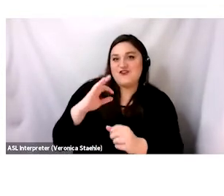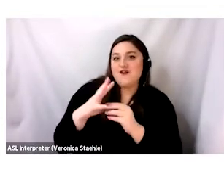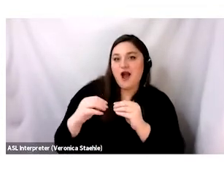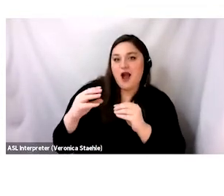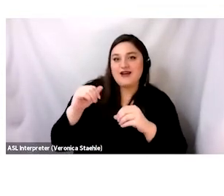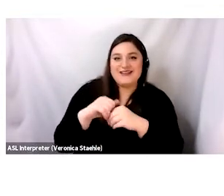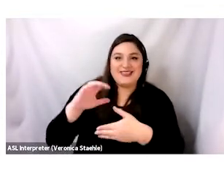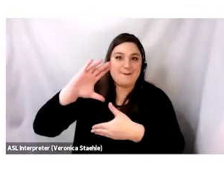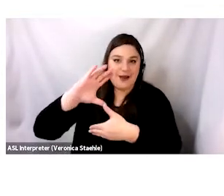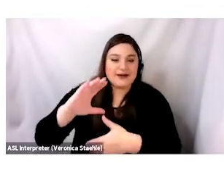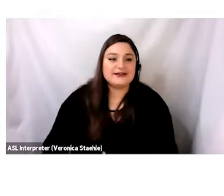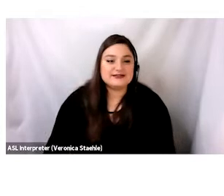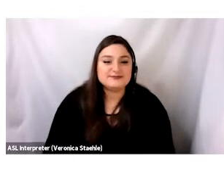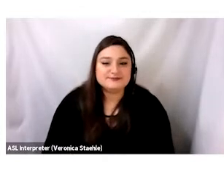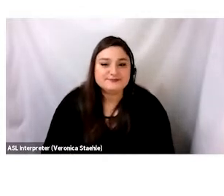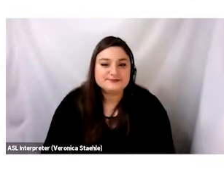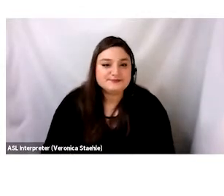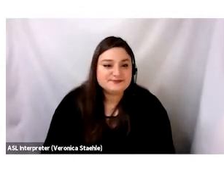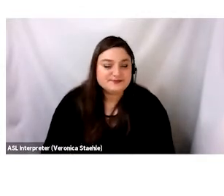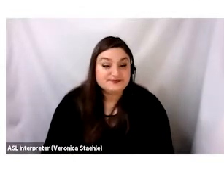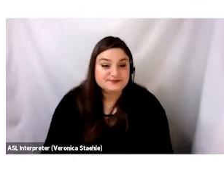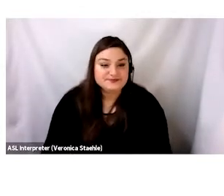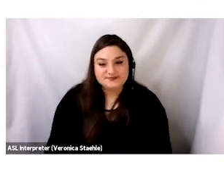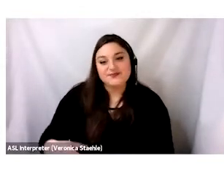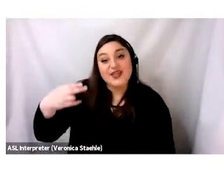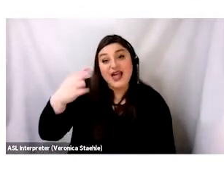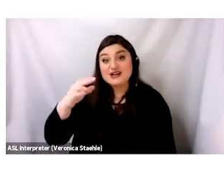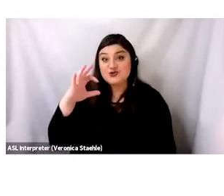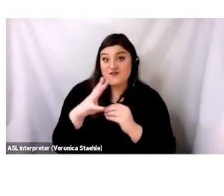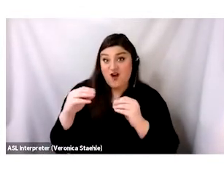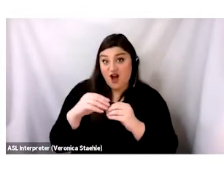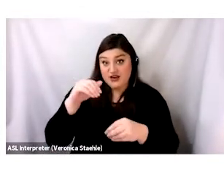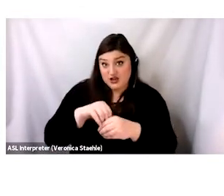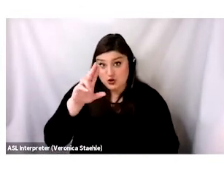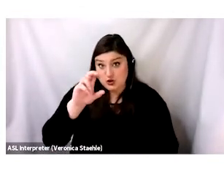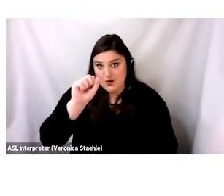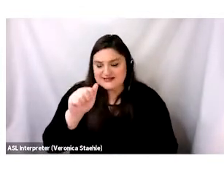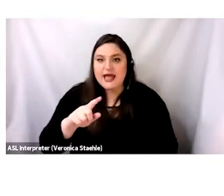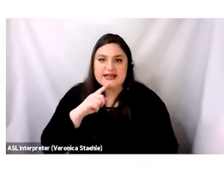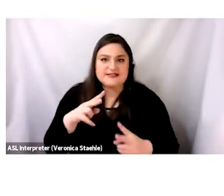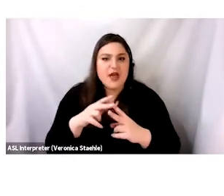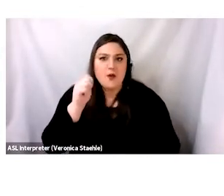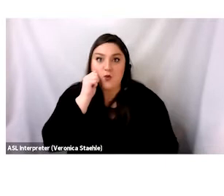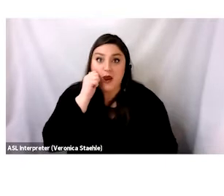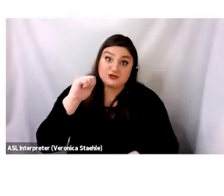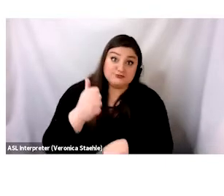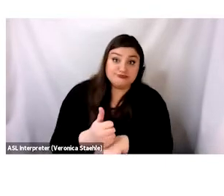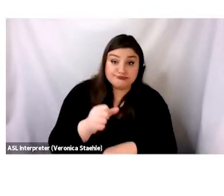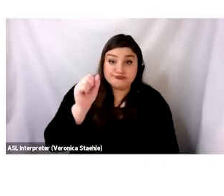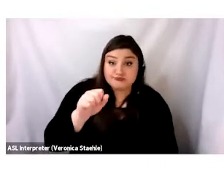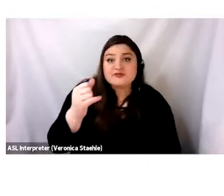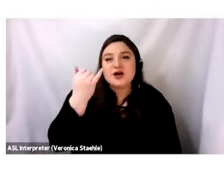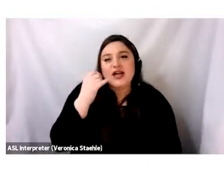And so the history of cotton in the United States is both complex and racialized. To fully understand cotton from a historical